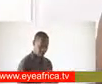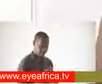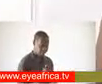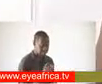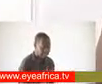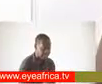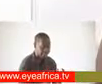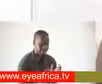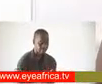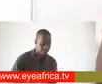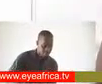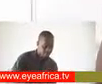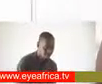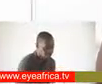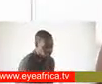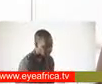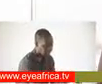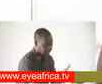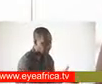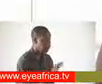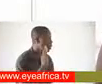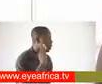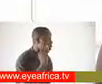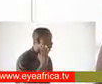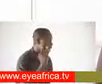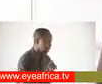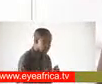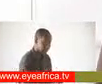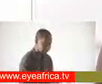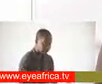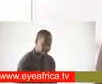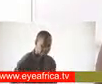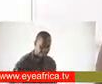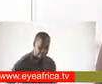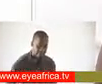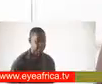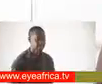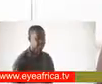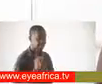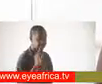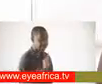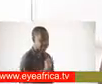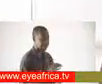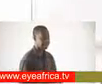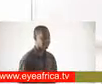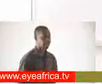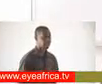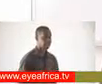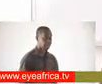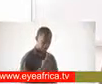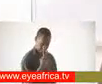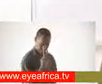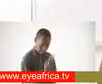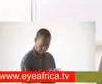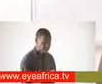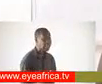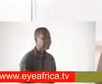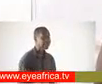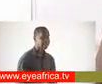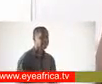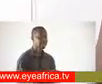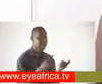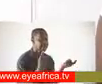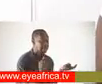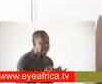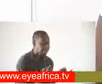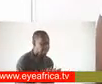that is supposed to be followed when anyone is supposed to write it. Now we will look at the features of a